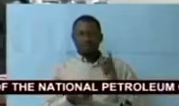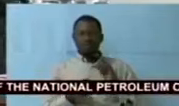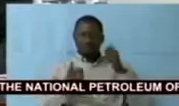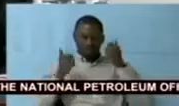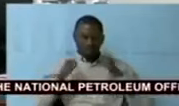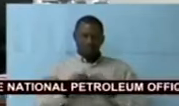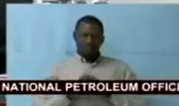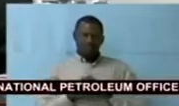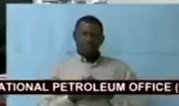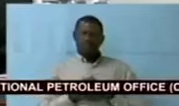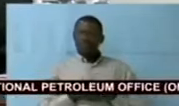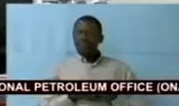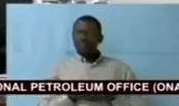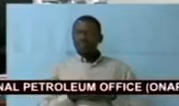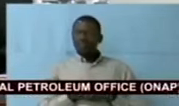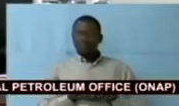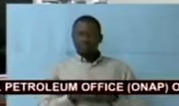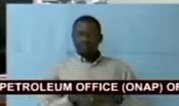And